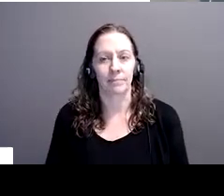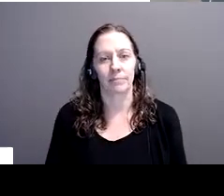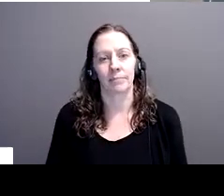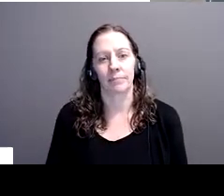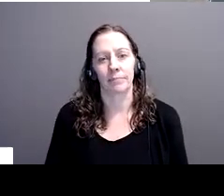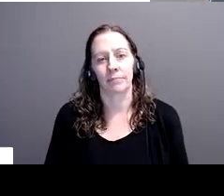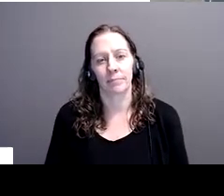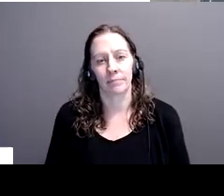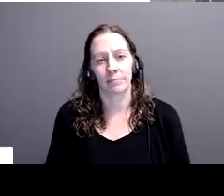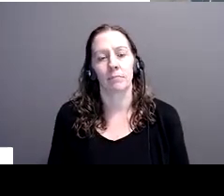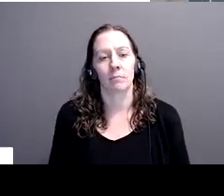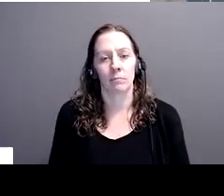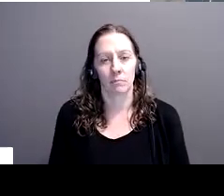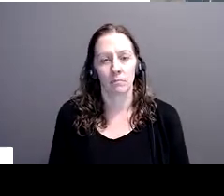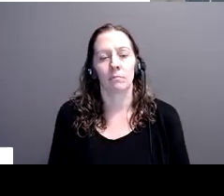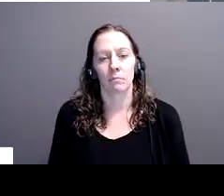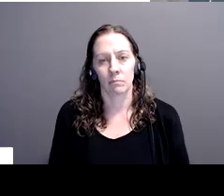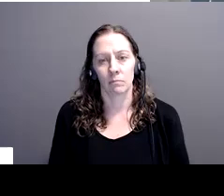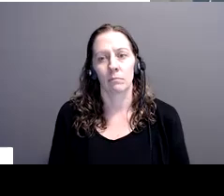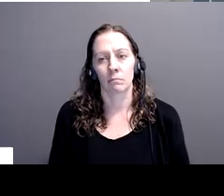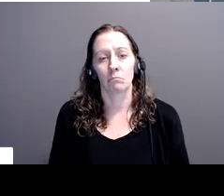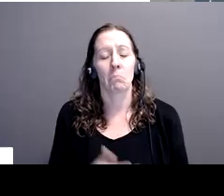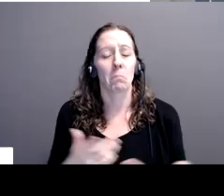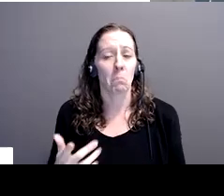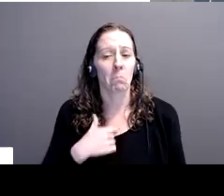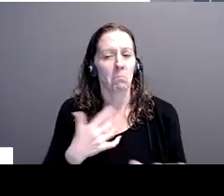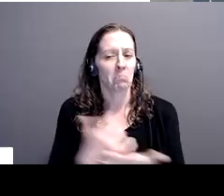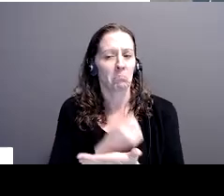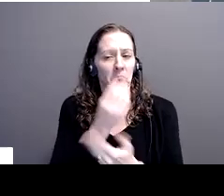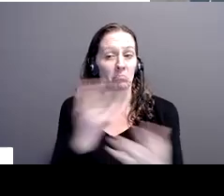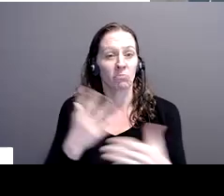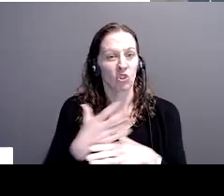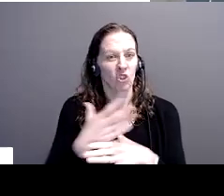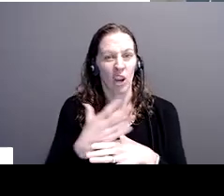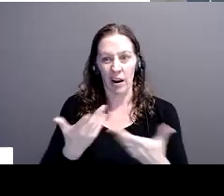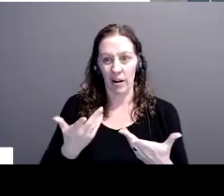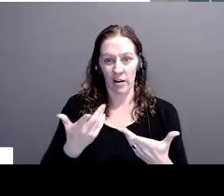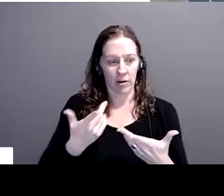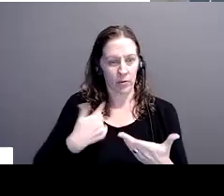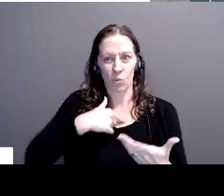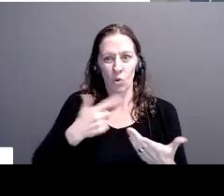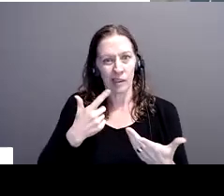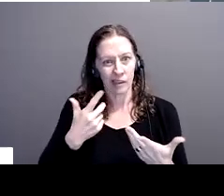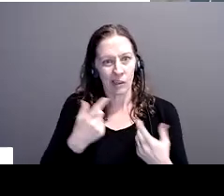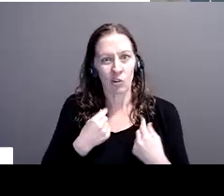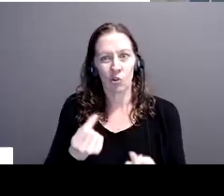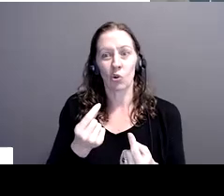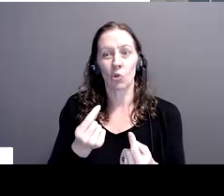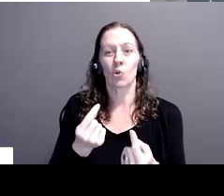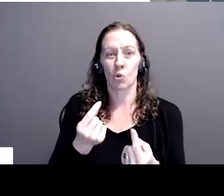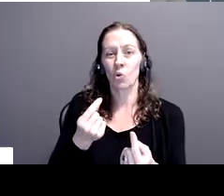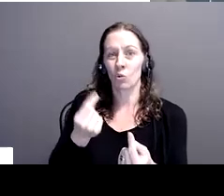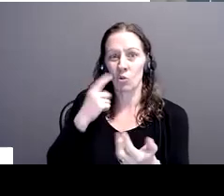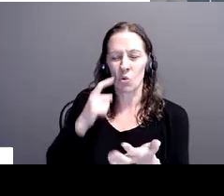So I thought it would be helpful to just share some of the things that we're doing to address the need of this increasing trend of serving